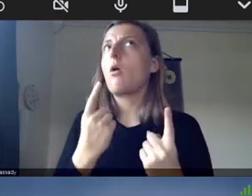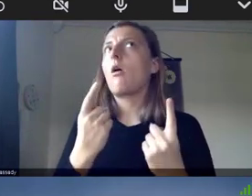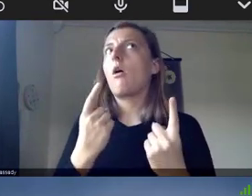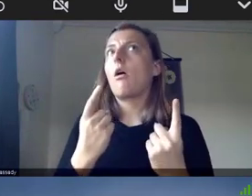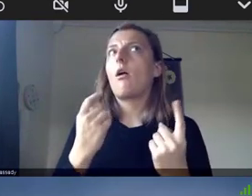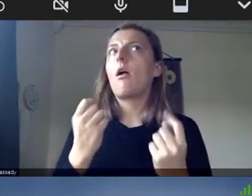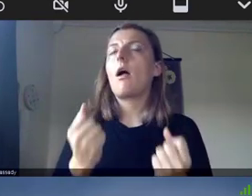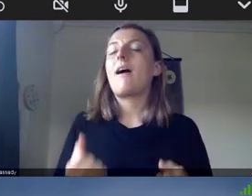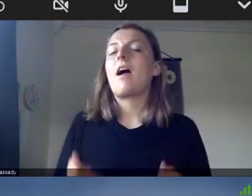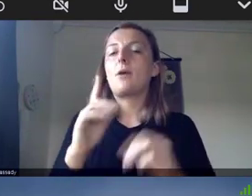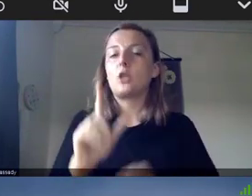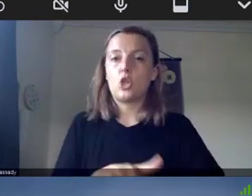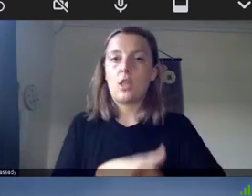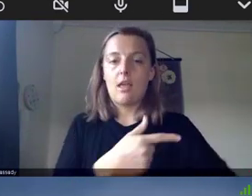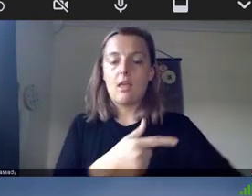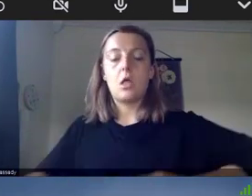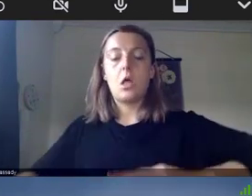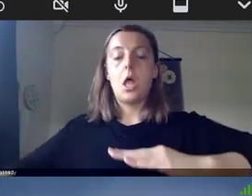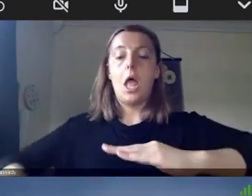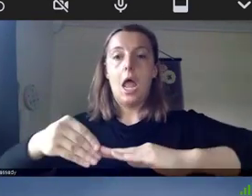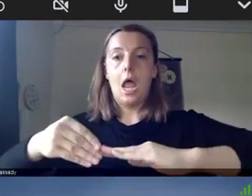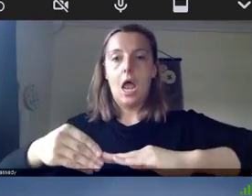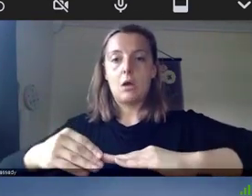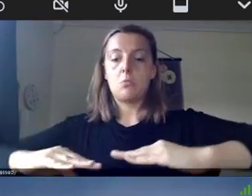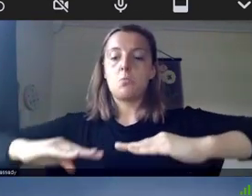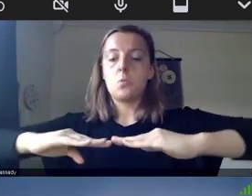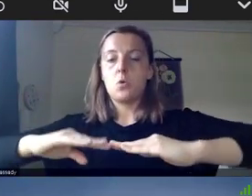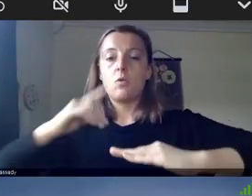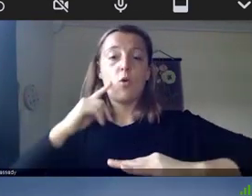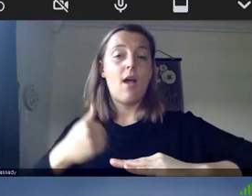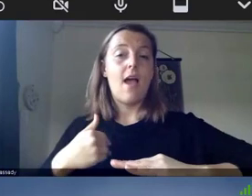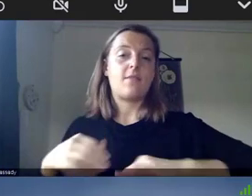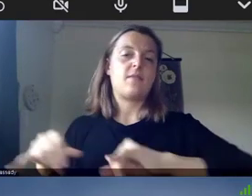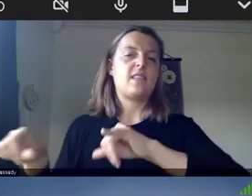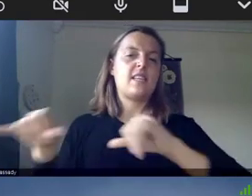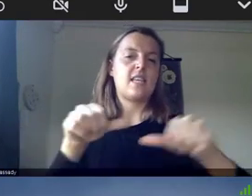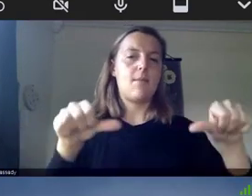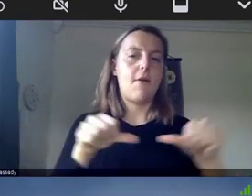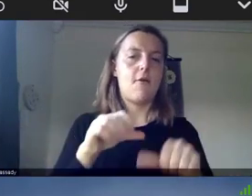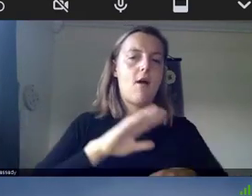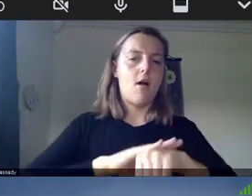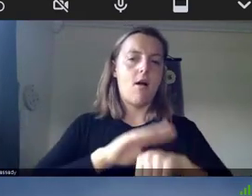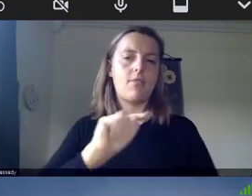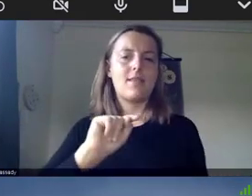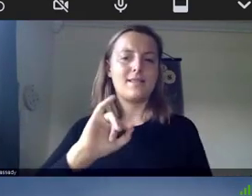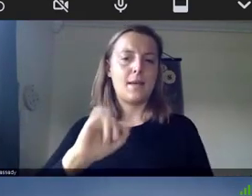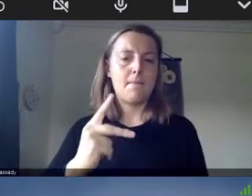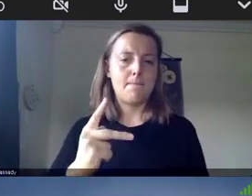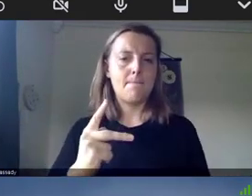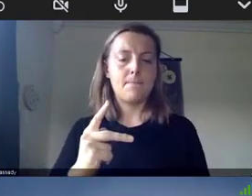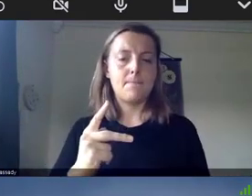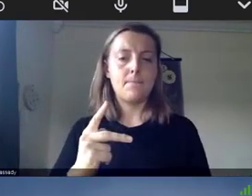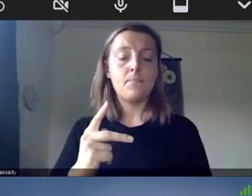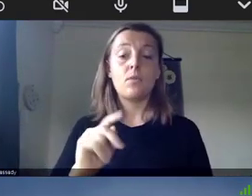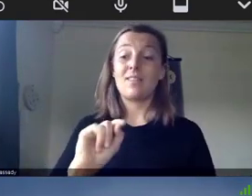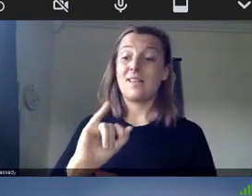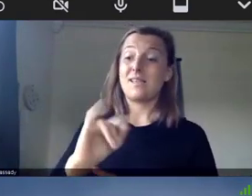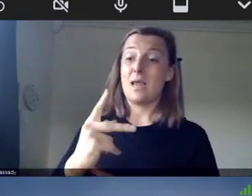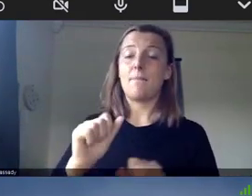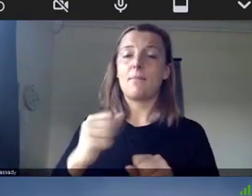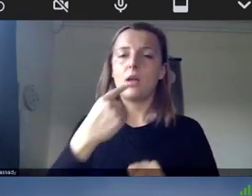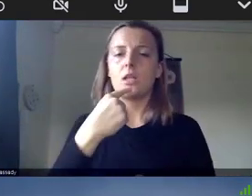to sort of have that same area that's on the tip? And then I can say that the tip is insulated. And then I can use sort